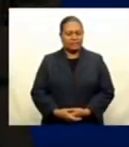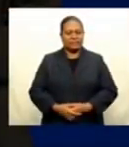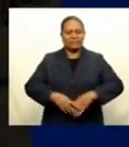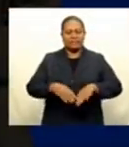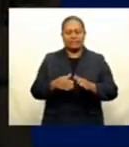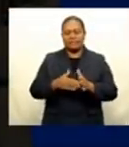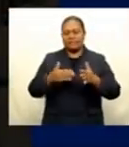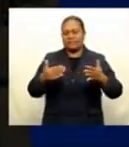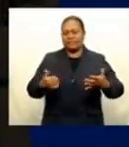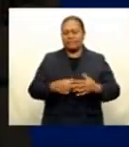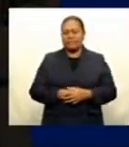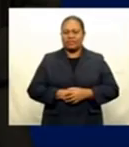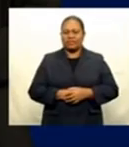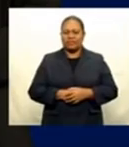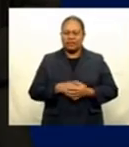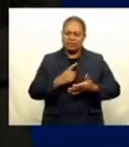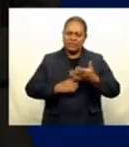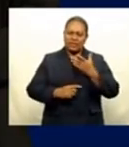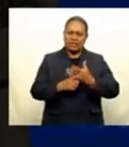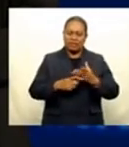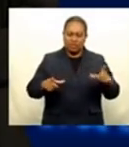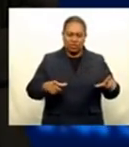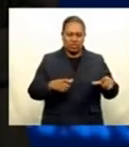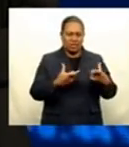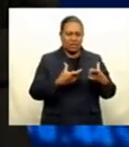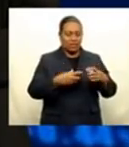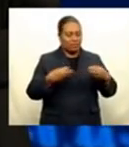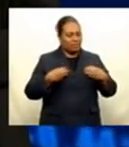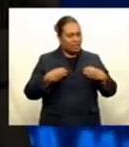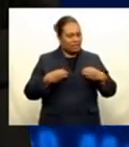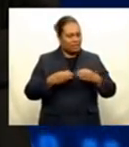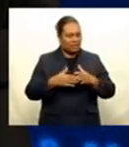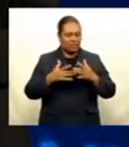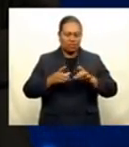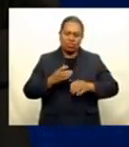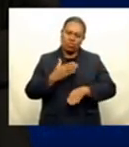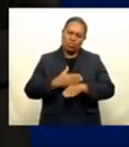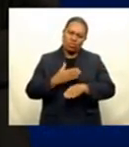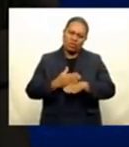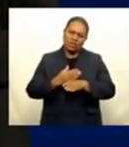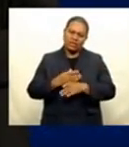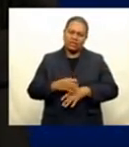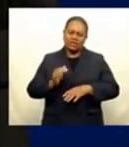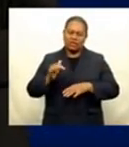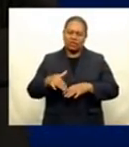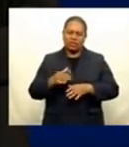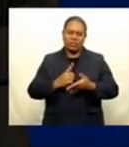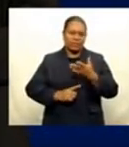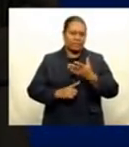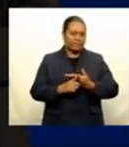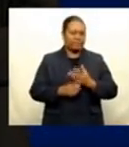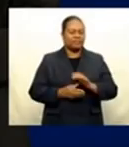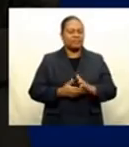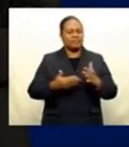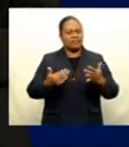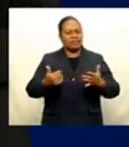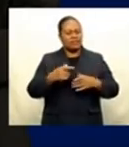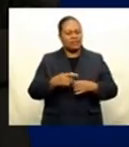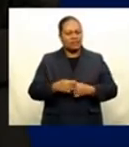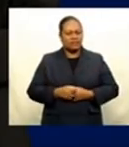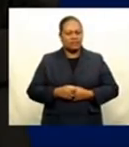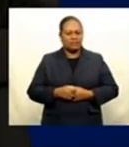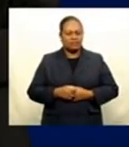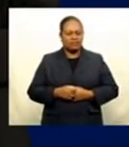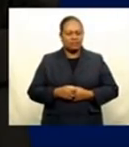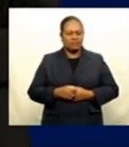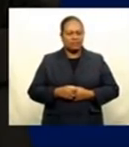Adhering to stringent protocols has been challenging for businesses working to stay afloat during the COVID-19 outbreak. This has become more prevalent